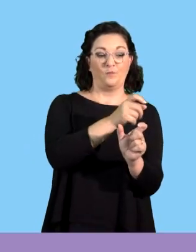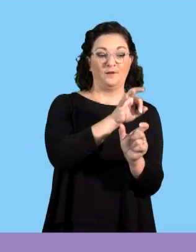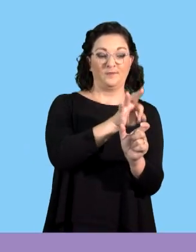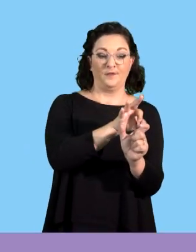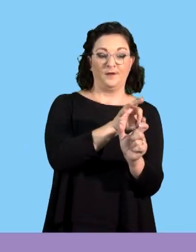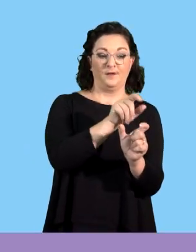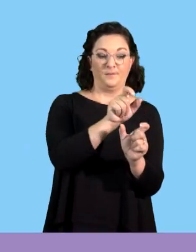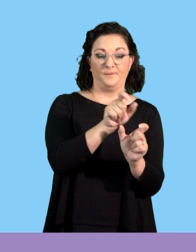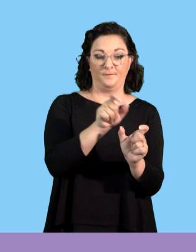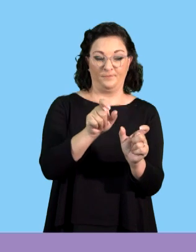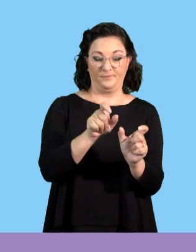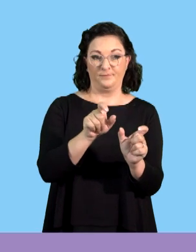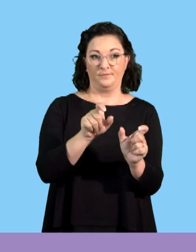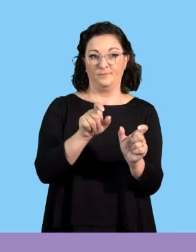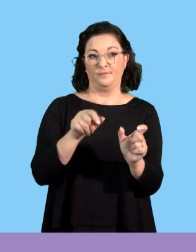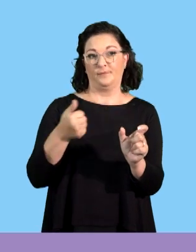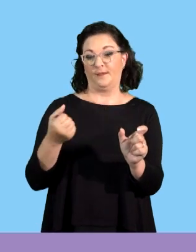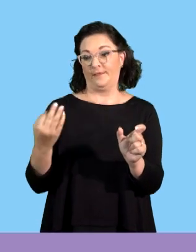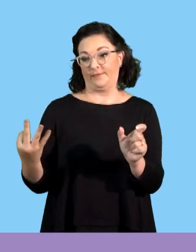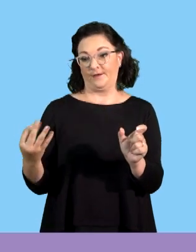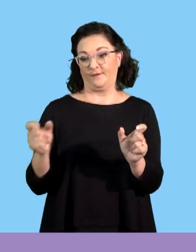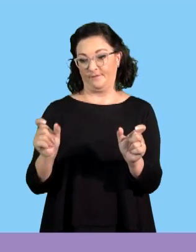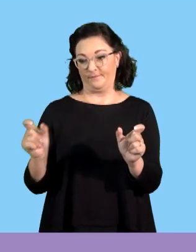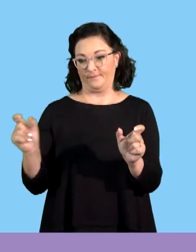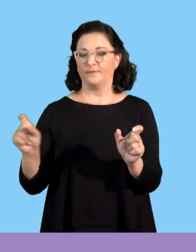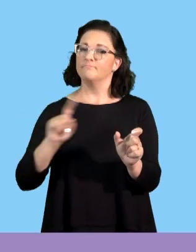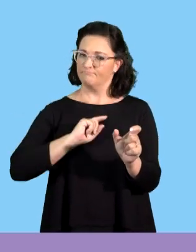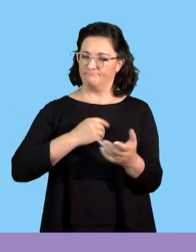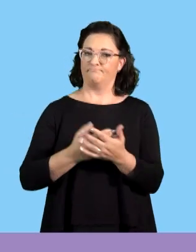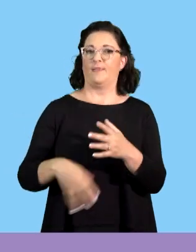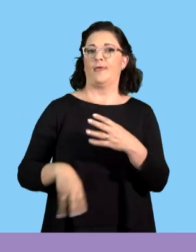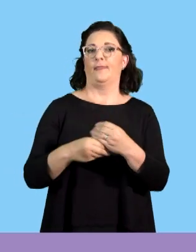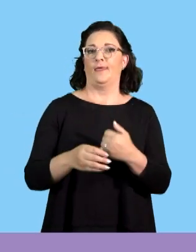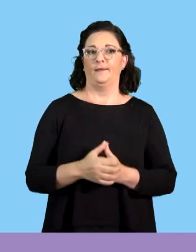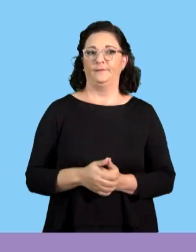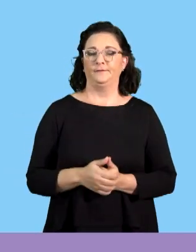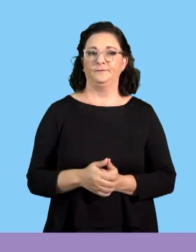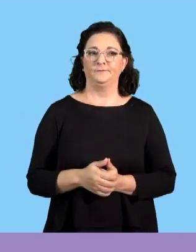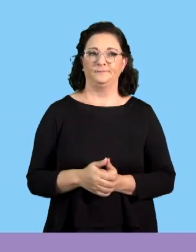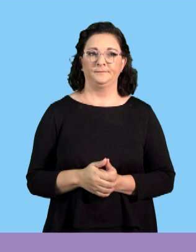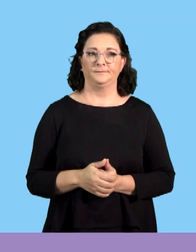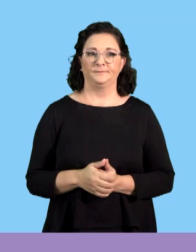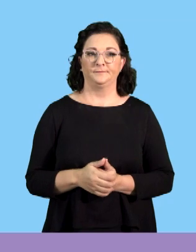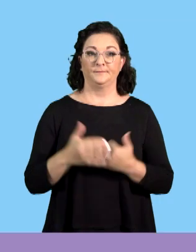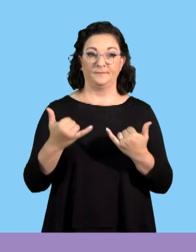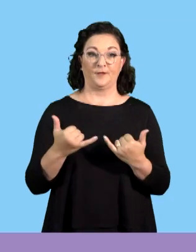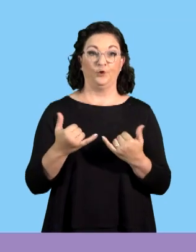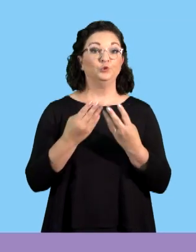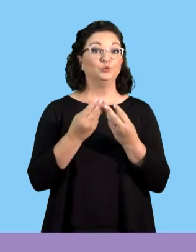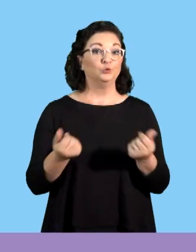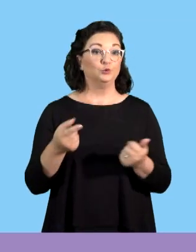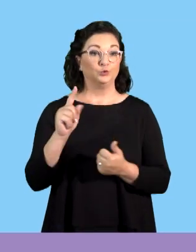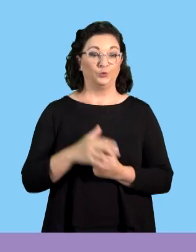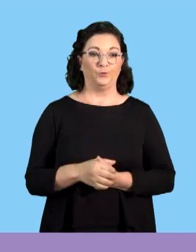decimals, so we can add. Makes sense. Now, solution would be, so we're